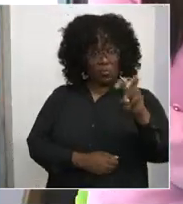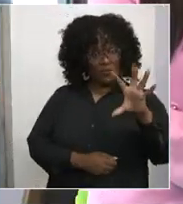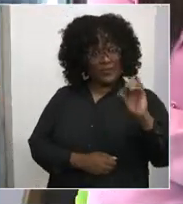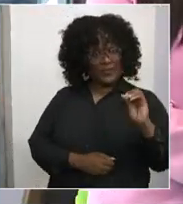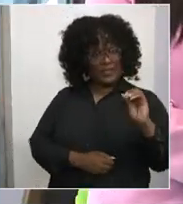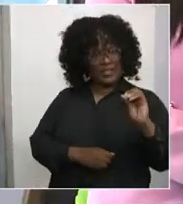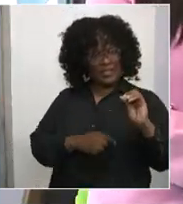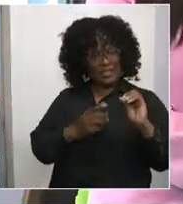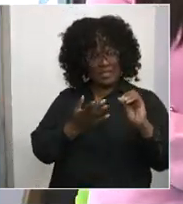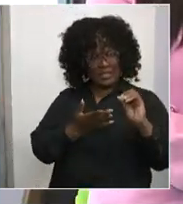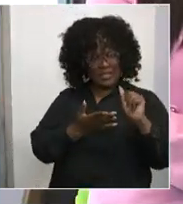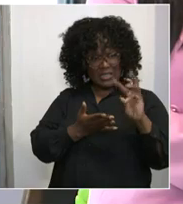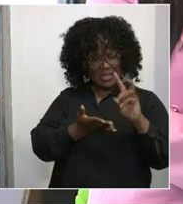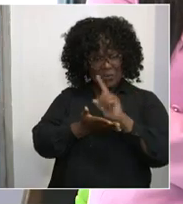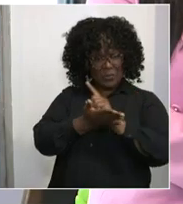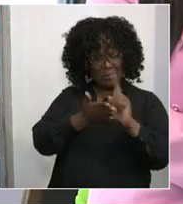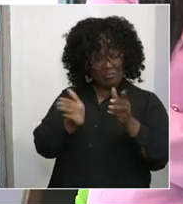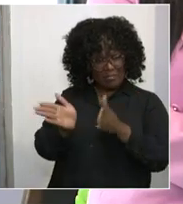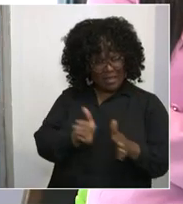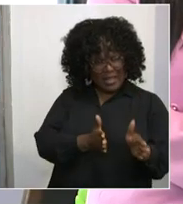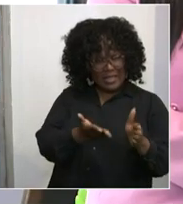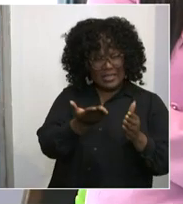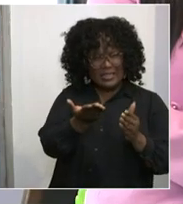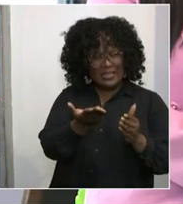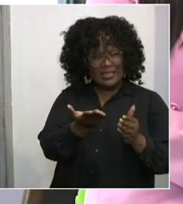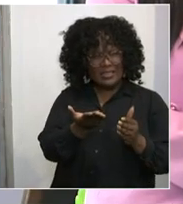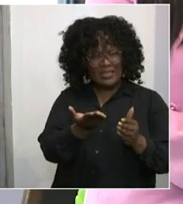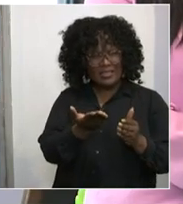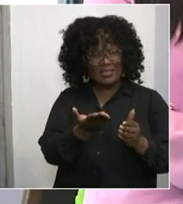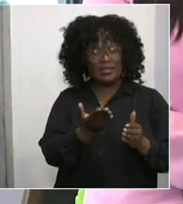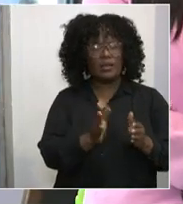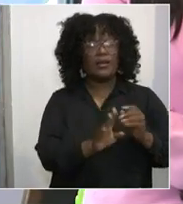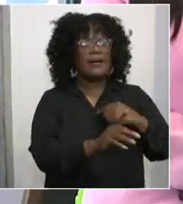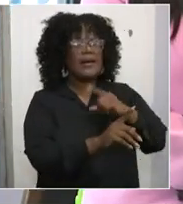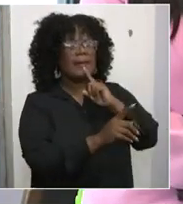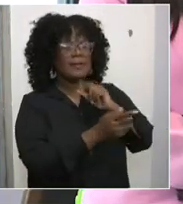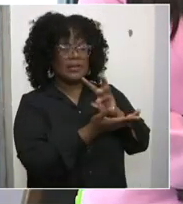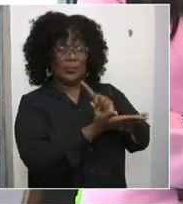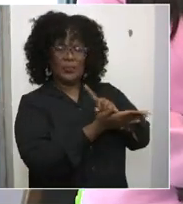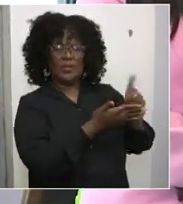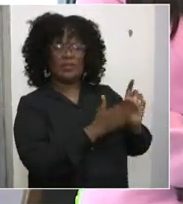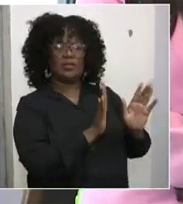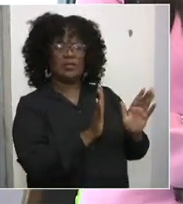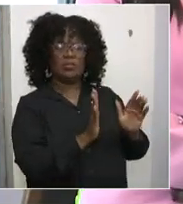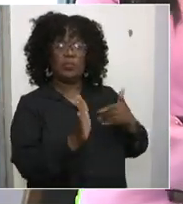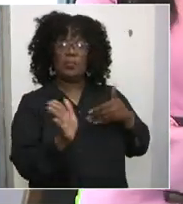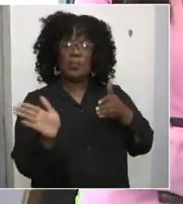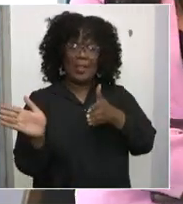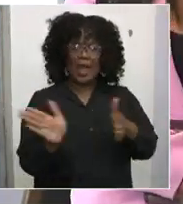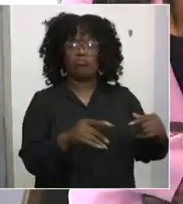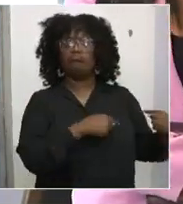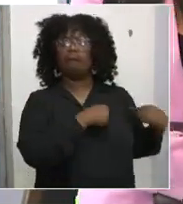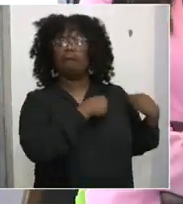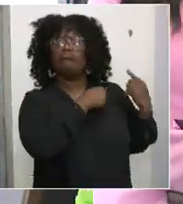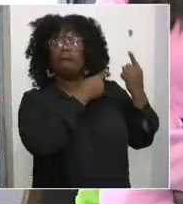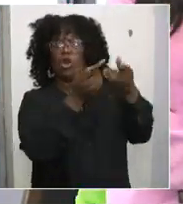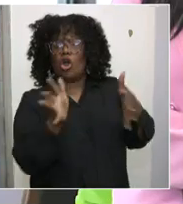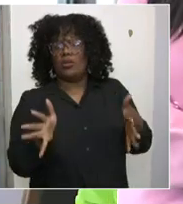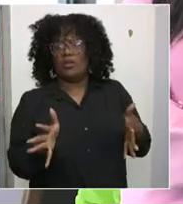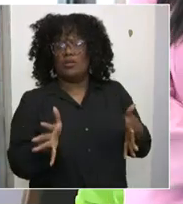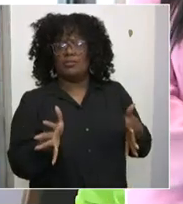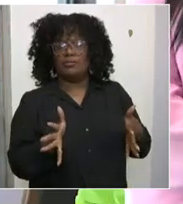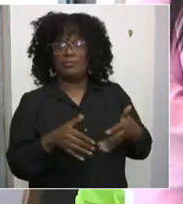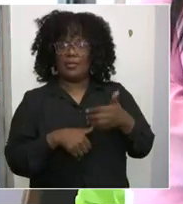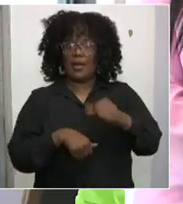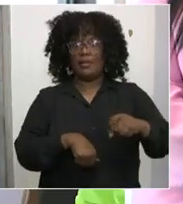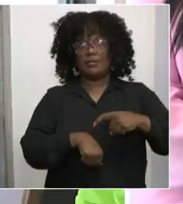say that it's been 6 weeks. And I have to say this, while anytime you're the mayor and you have